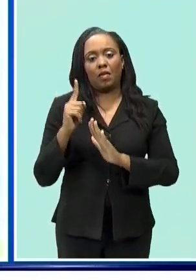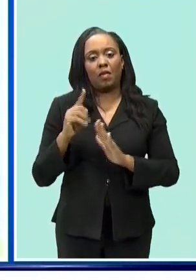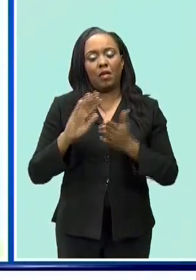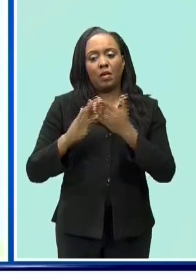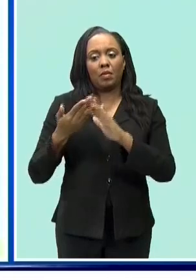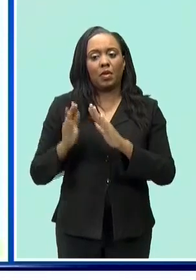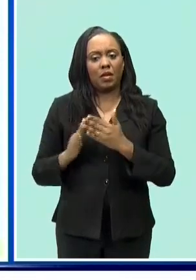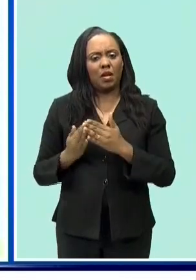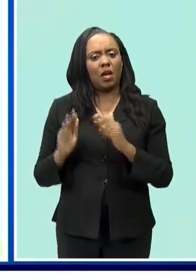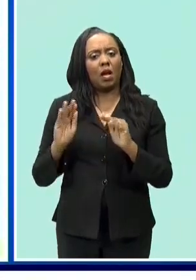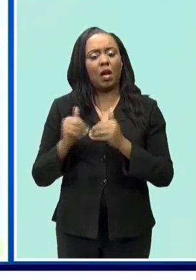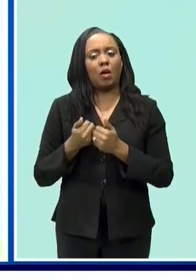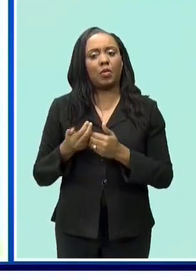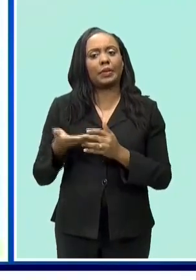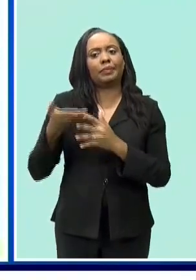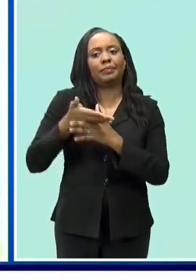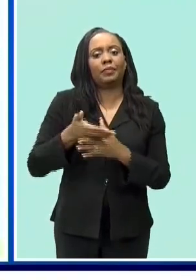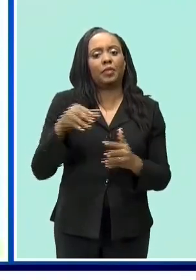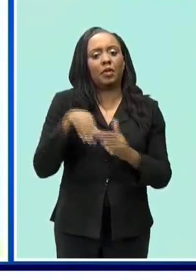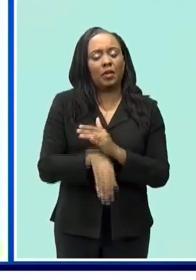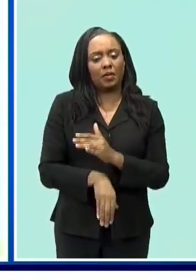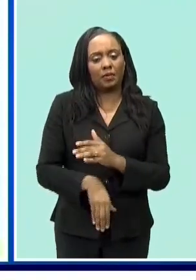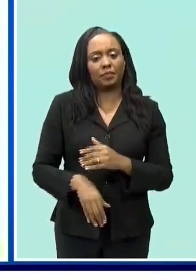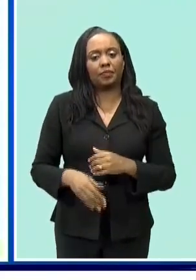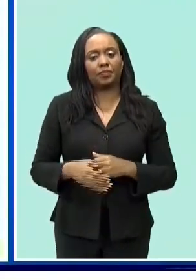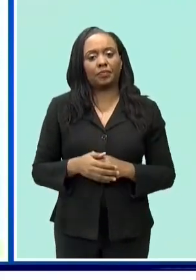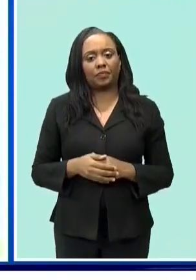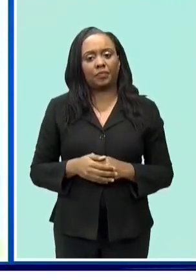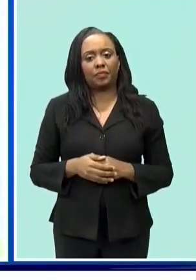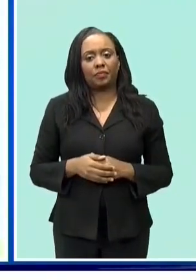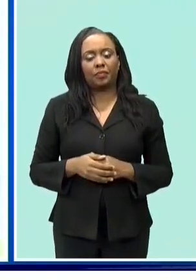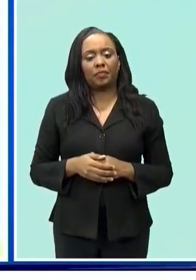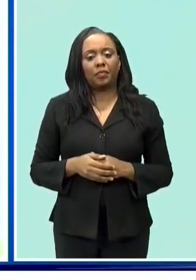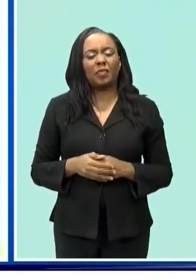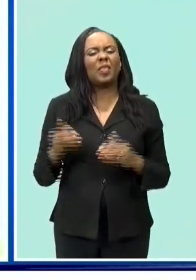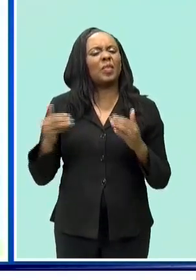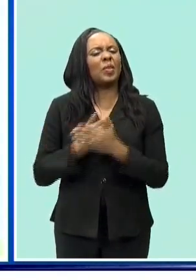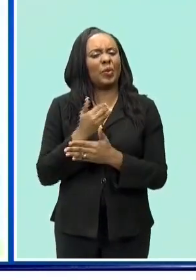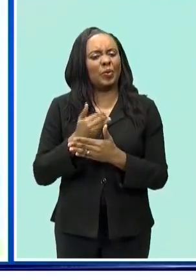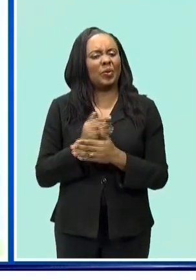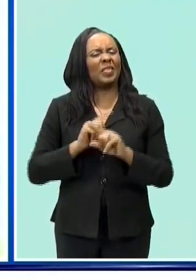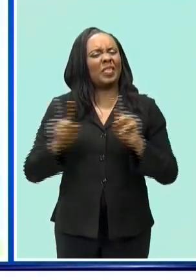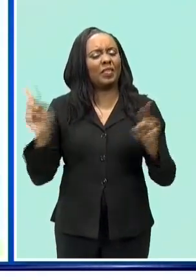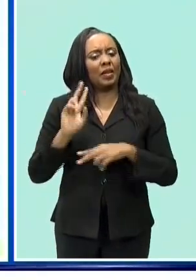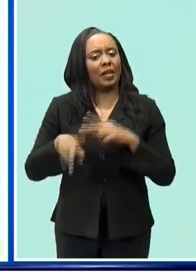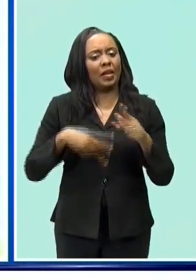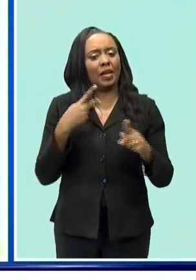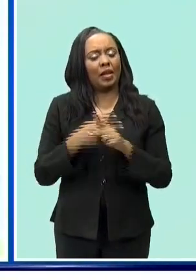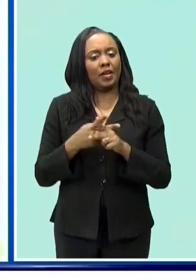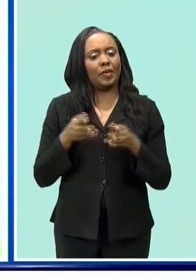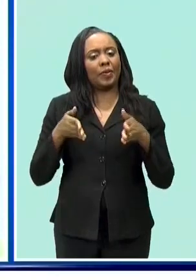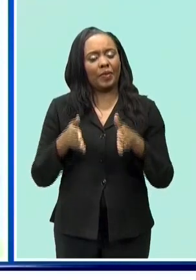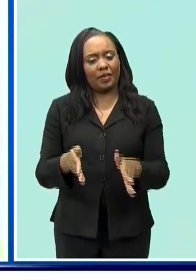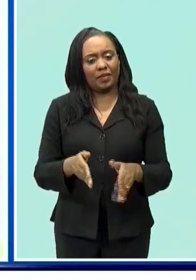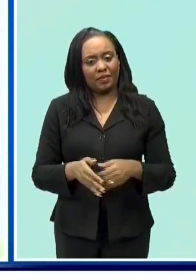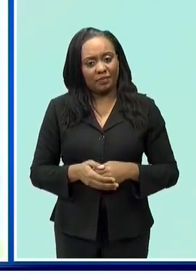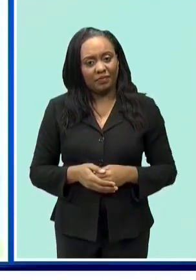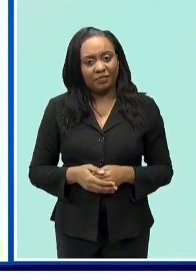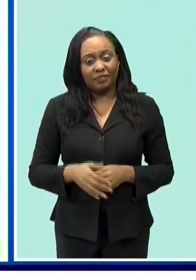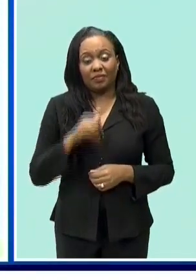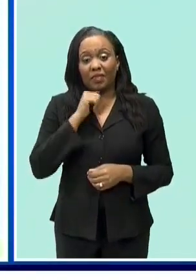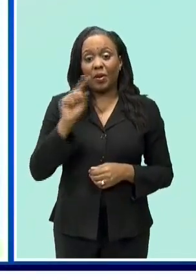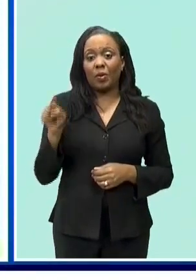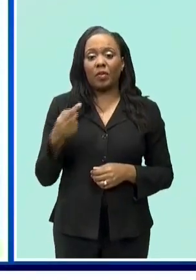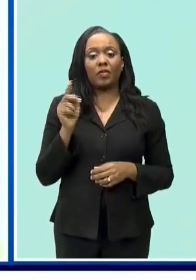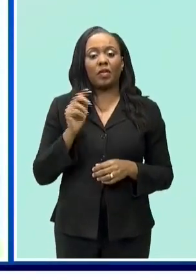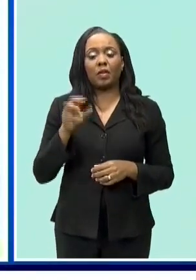crime itself, and disorder. Such refreshed approach will include not only directed